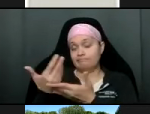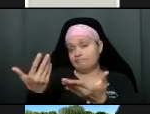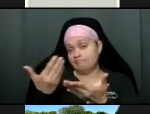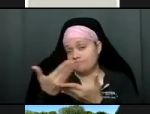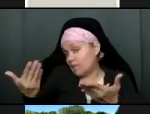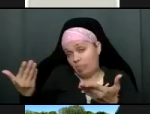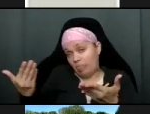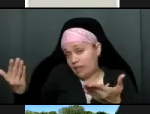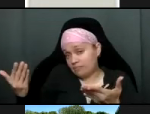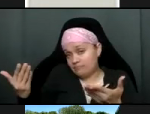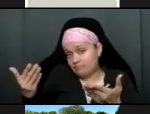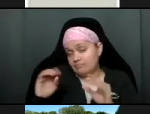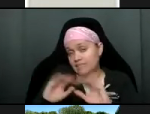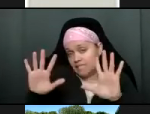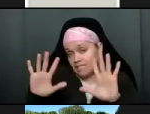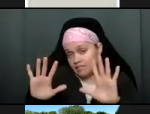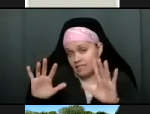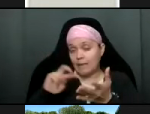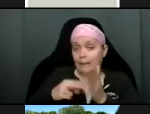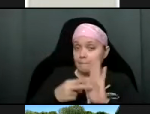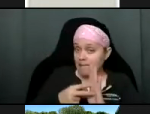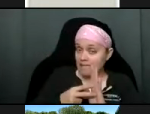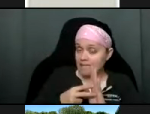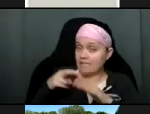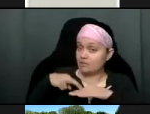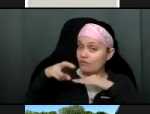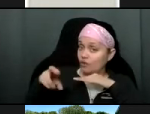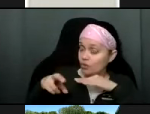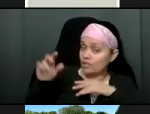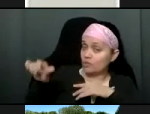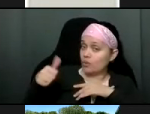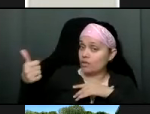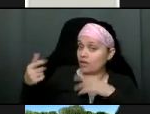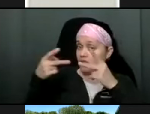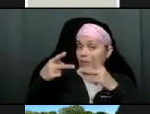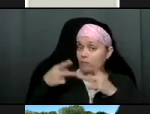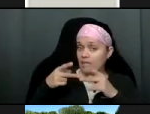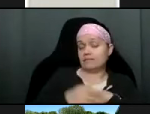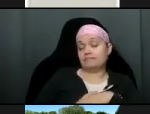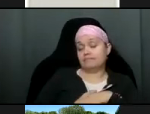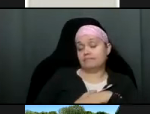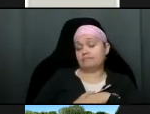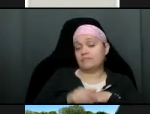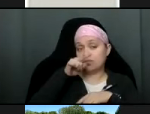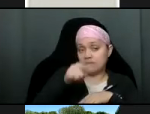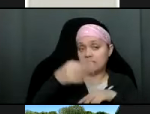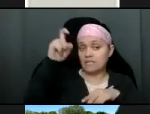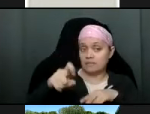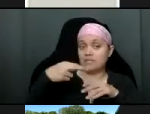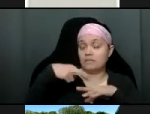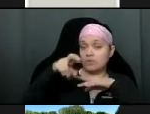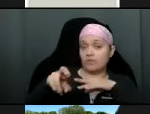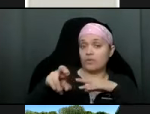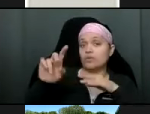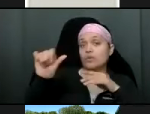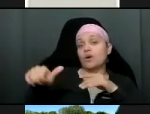something, clearly it means it's referring to another place. So this must be referring to